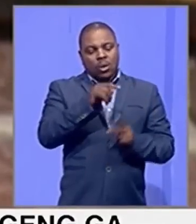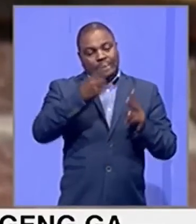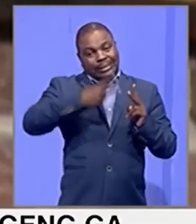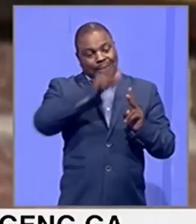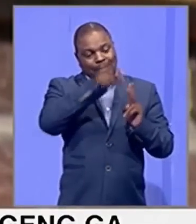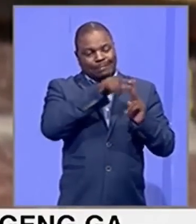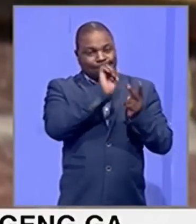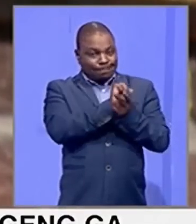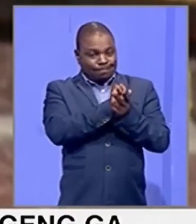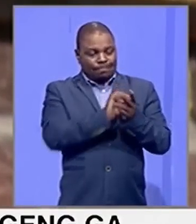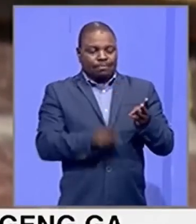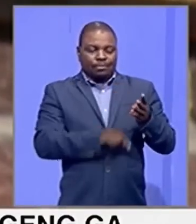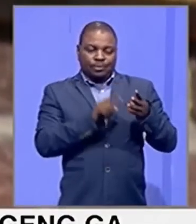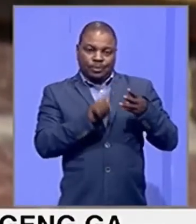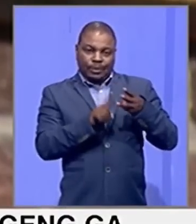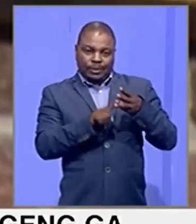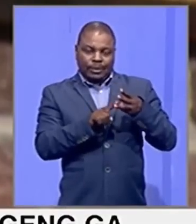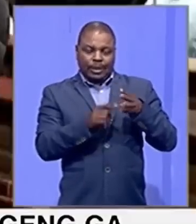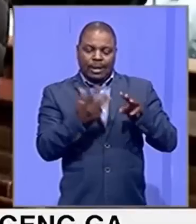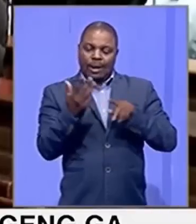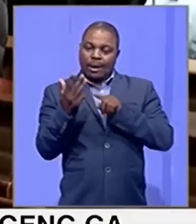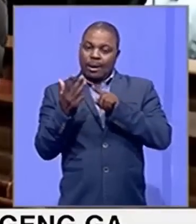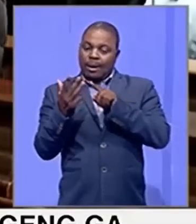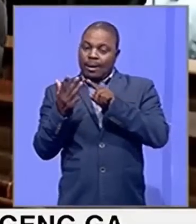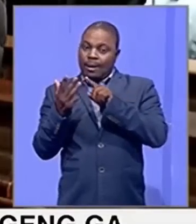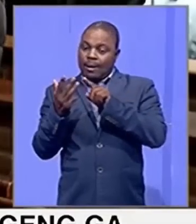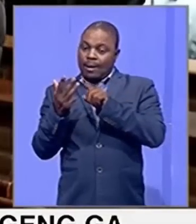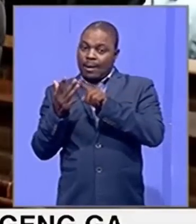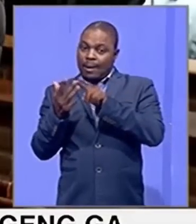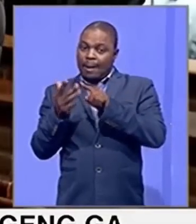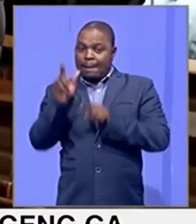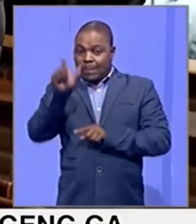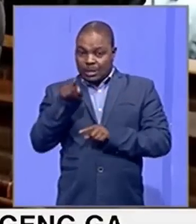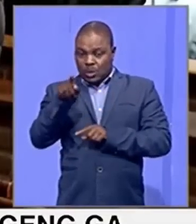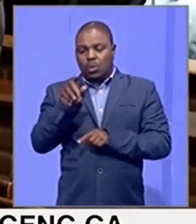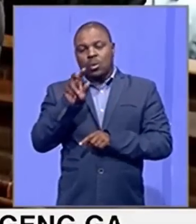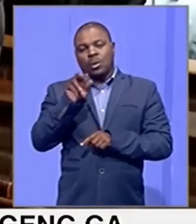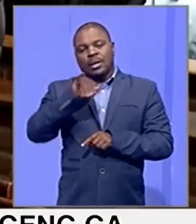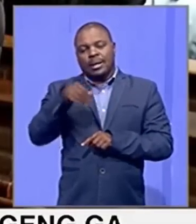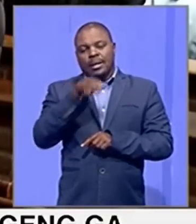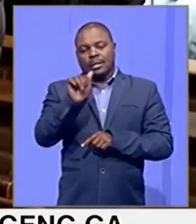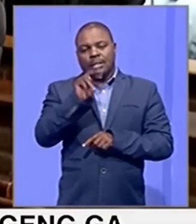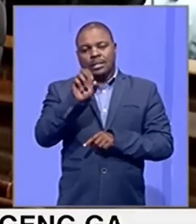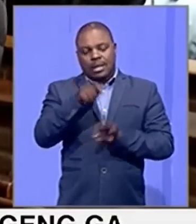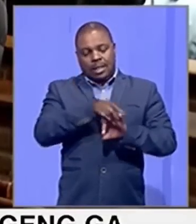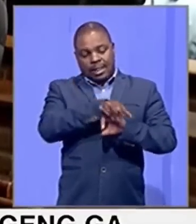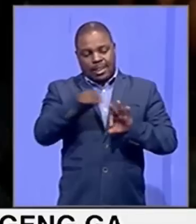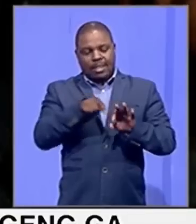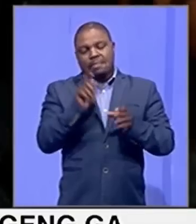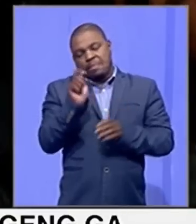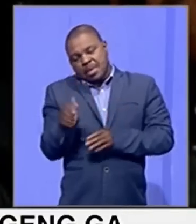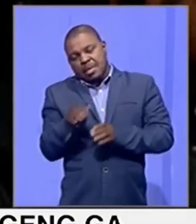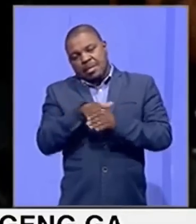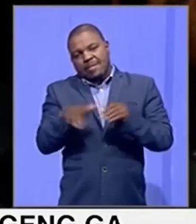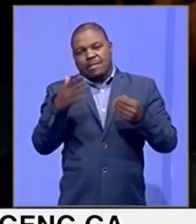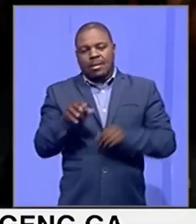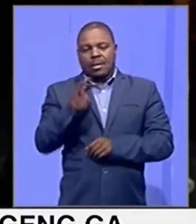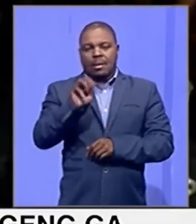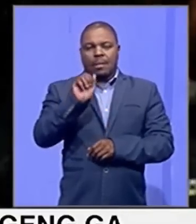kgetseng eno le molatofadiwa wa borobedi Natasha Jansen ke bone fela ba neilweng beili. Joel Makgetha le